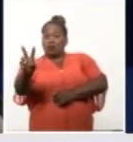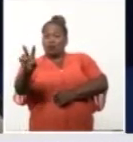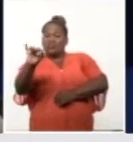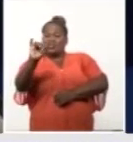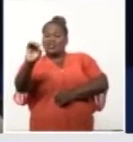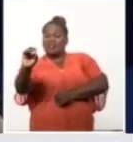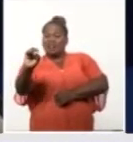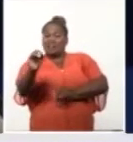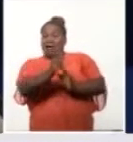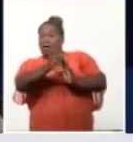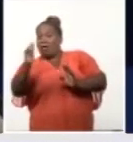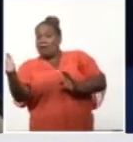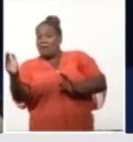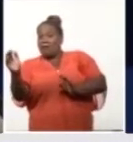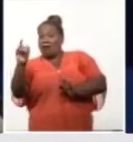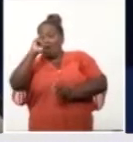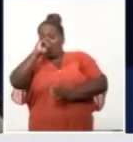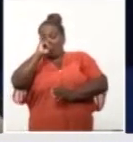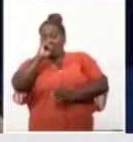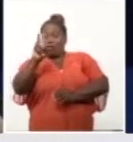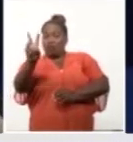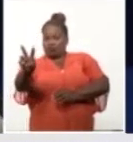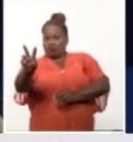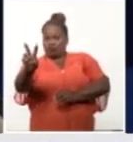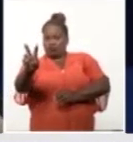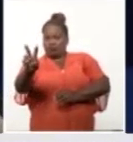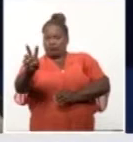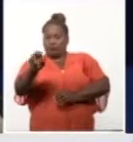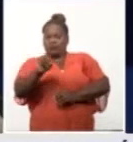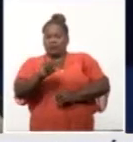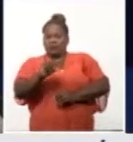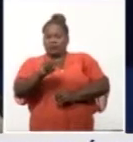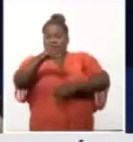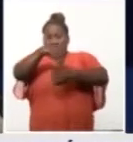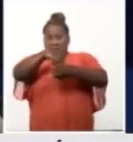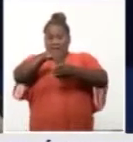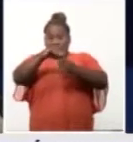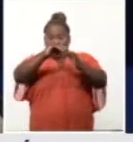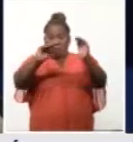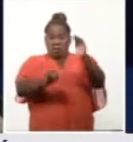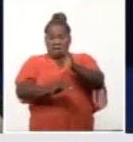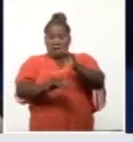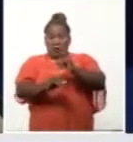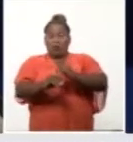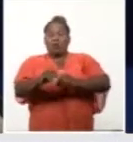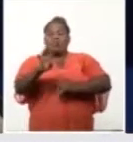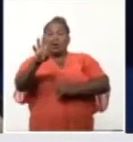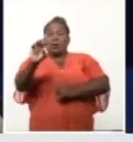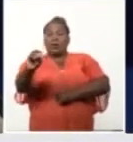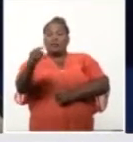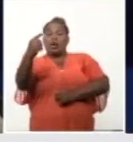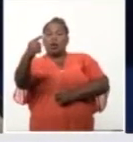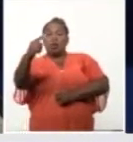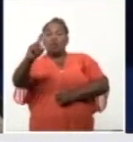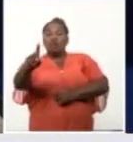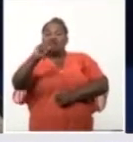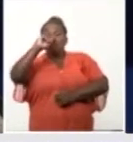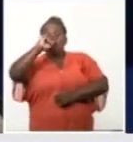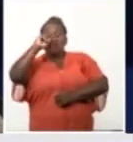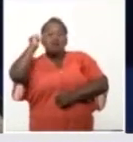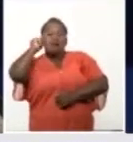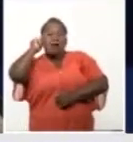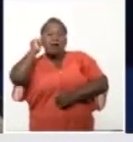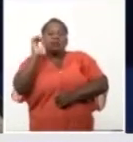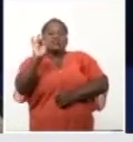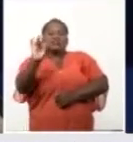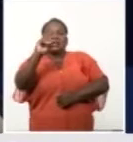the 40 to 59 years group, there are 2, and of 60 and over, with 2 cases as well.